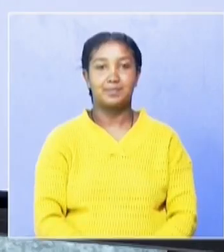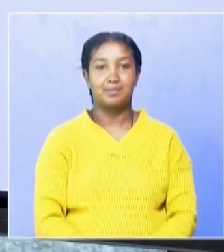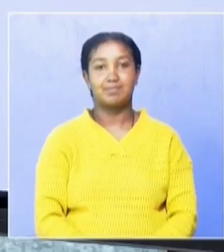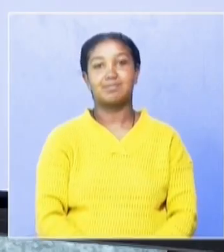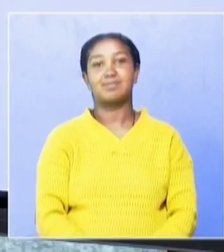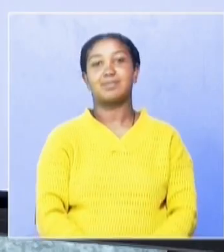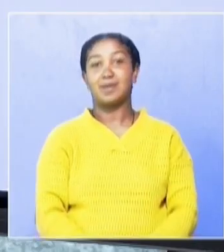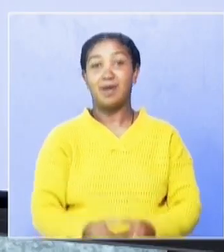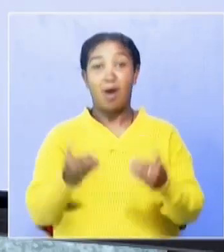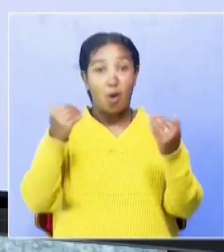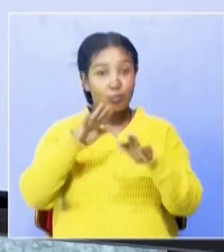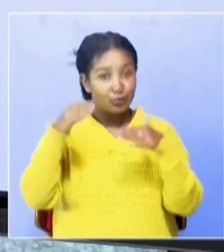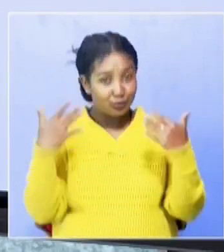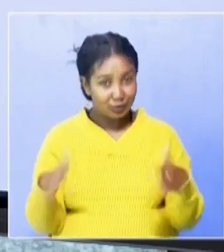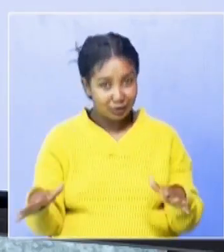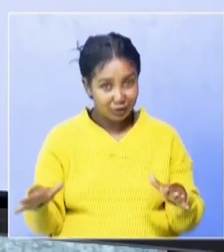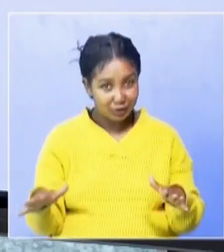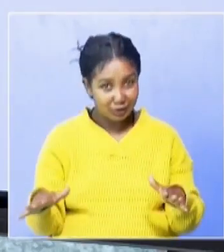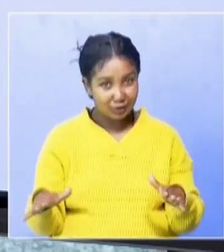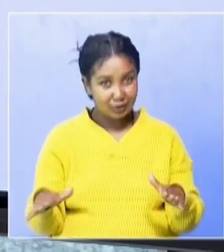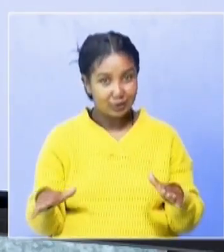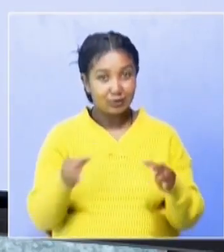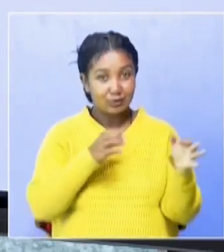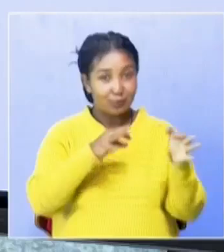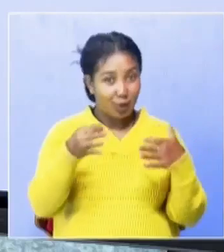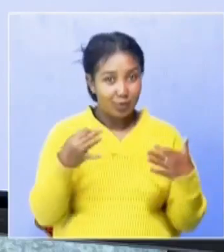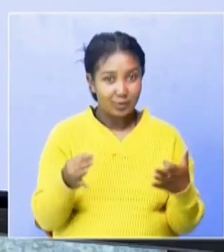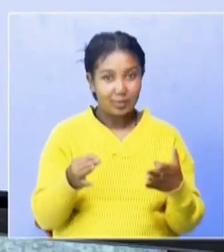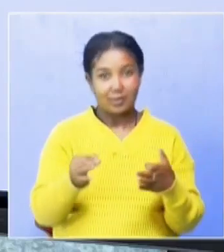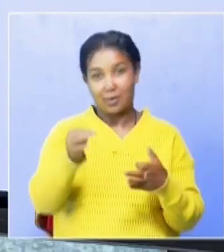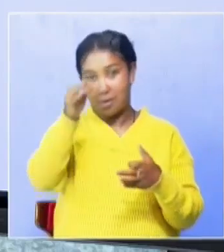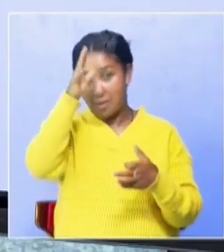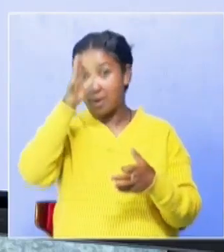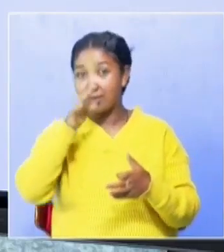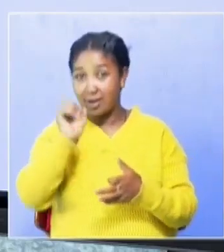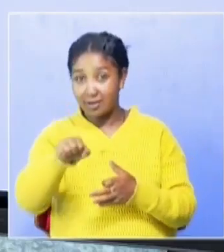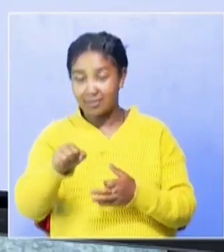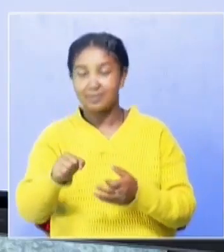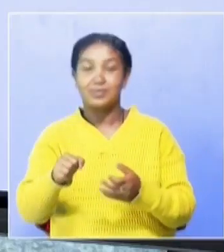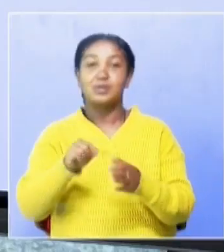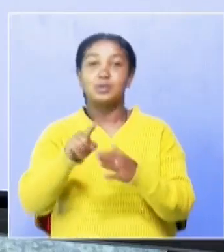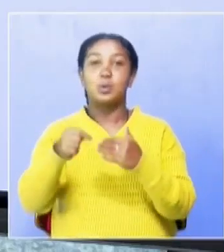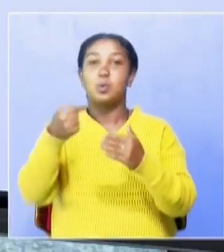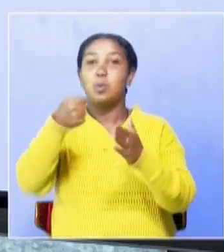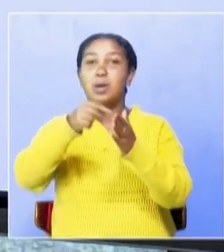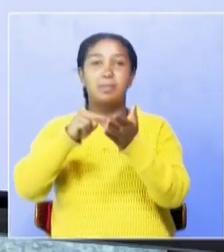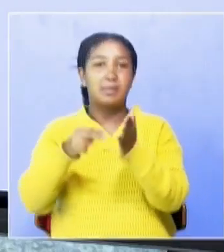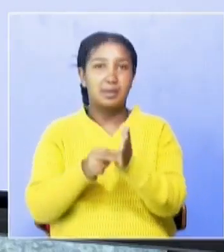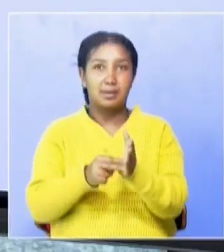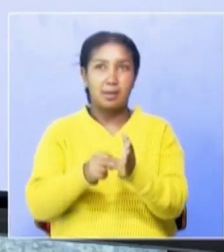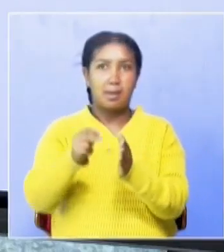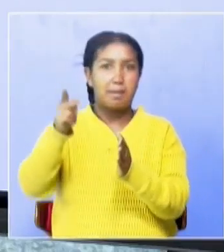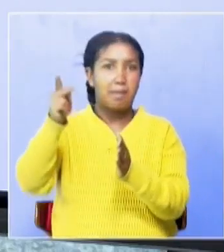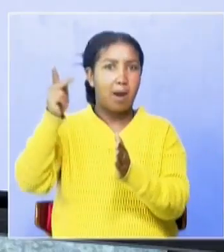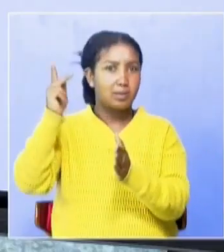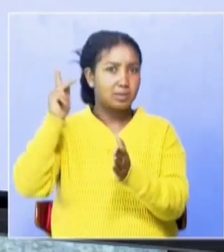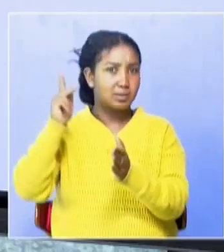Bravo. I hope you did it. You have told to your parents. So, what does it mean past tense here?